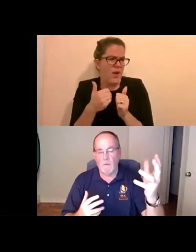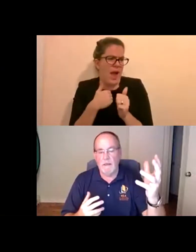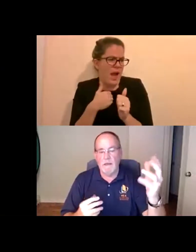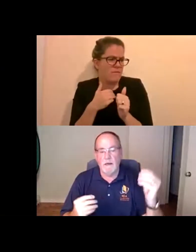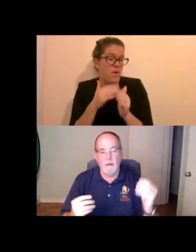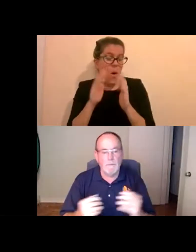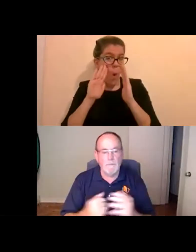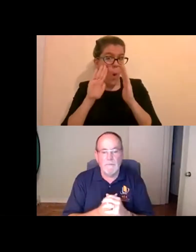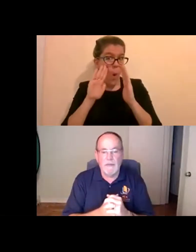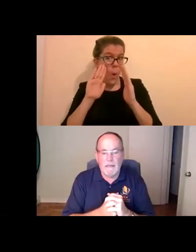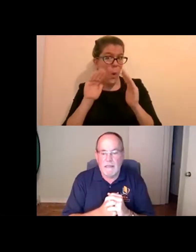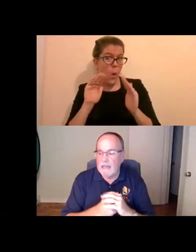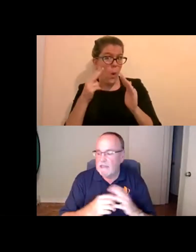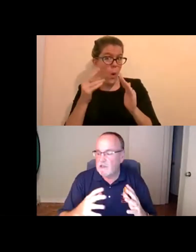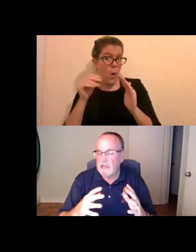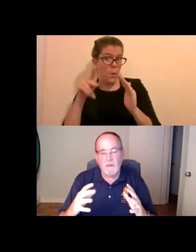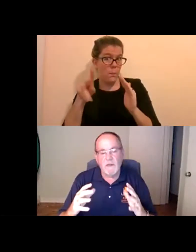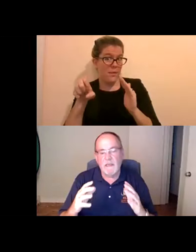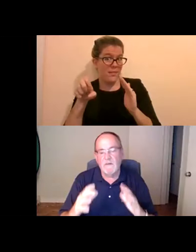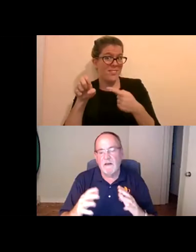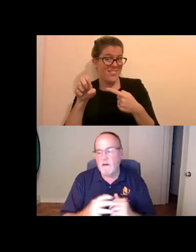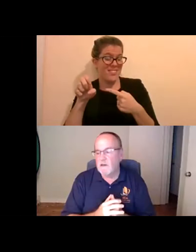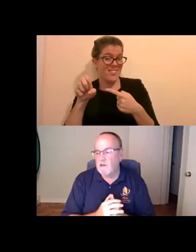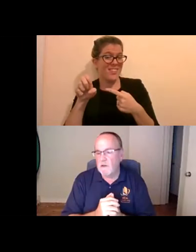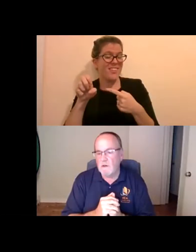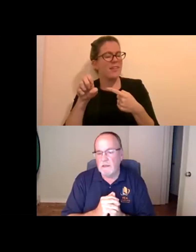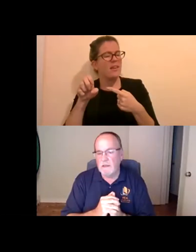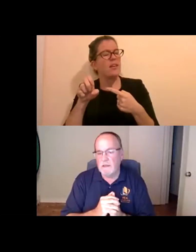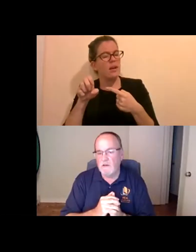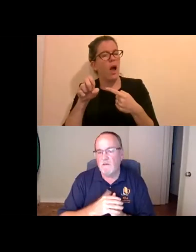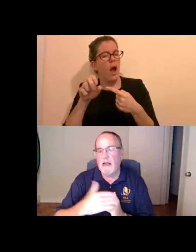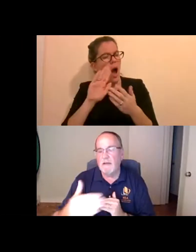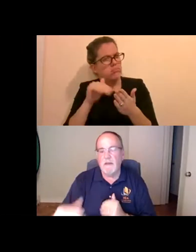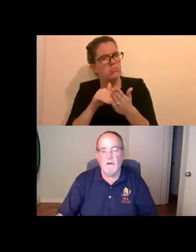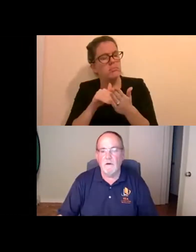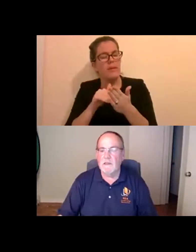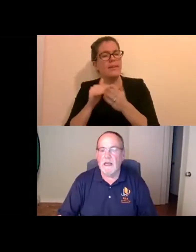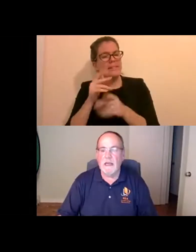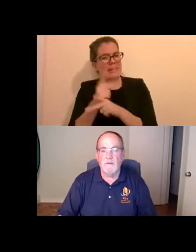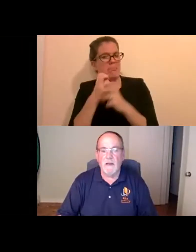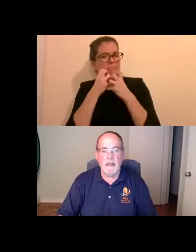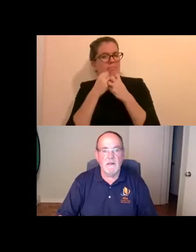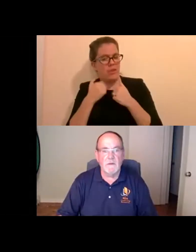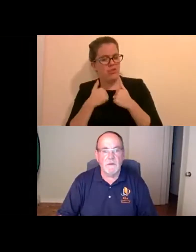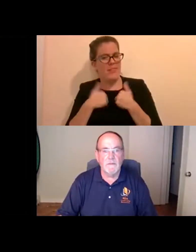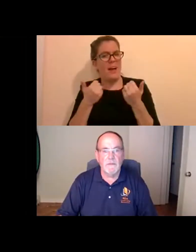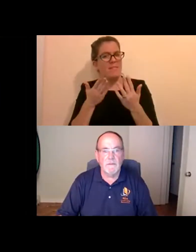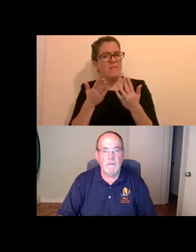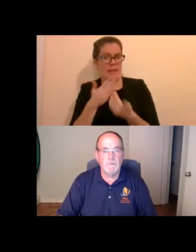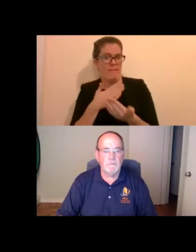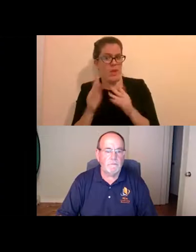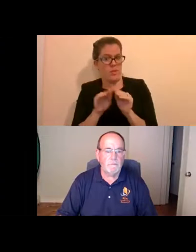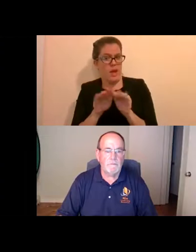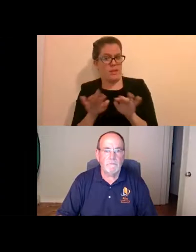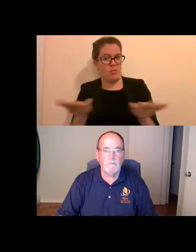hope, then that's something that's very, very essential in surviving through a time of diaspora.